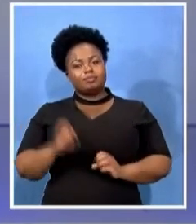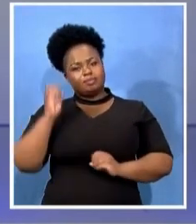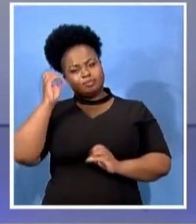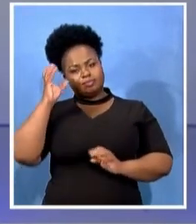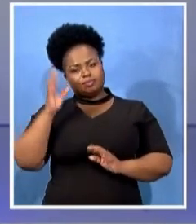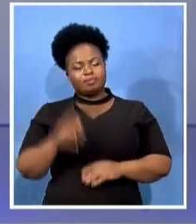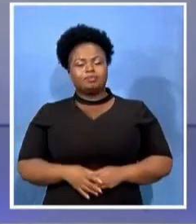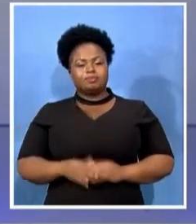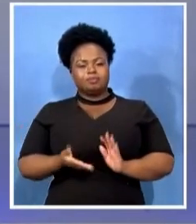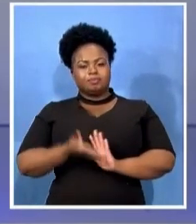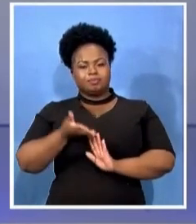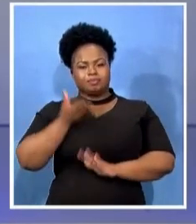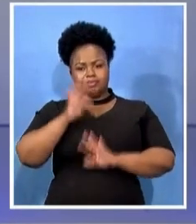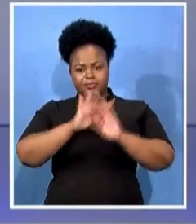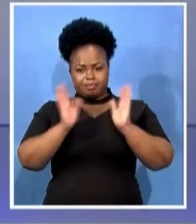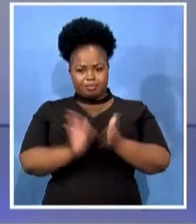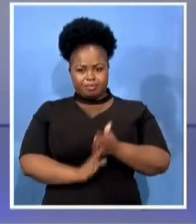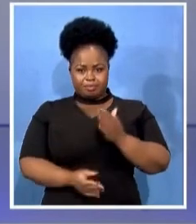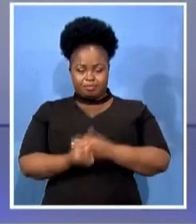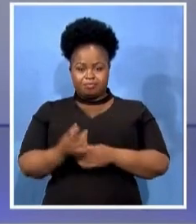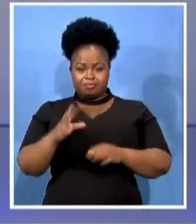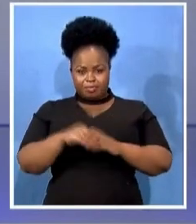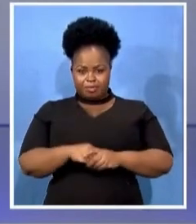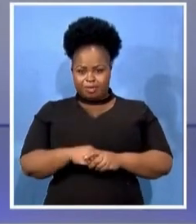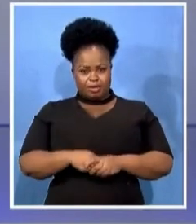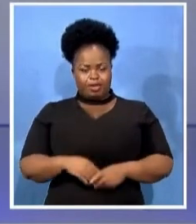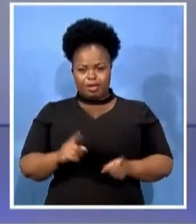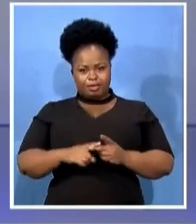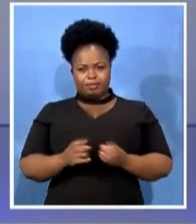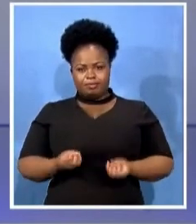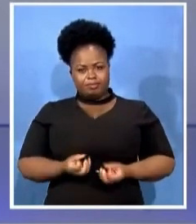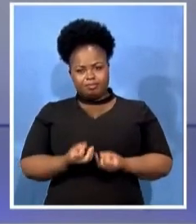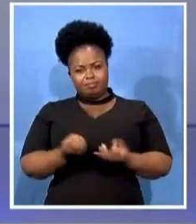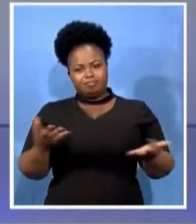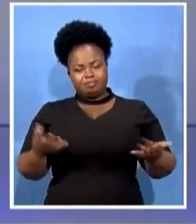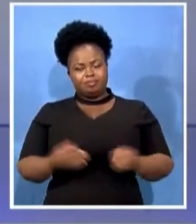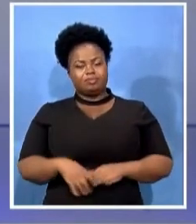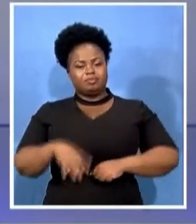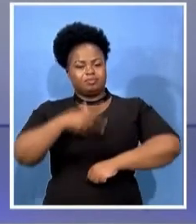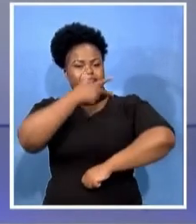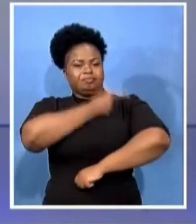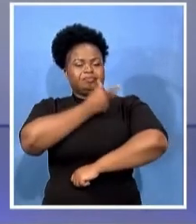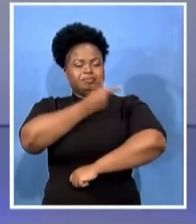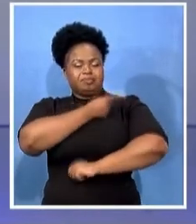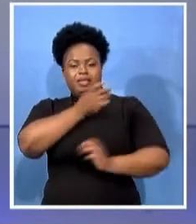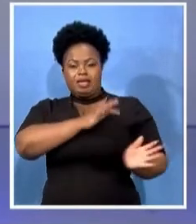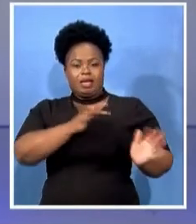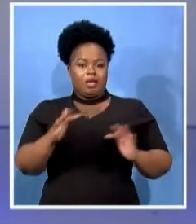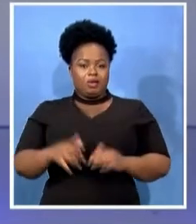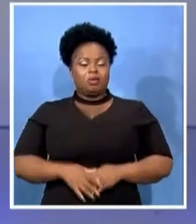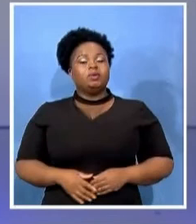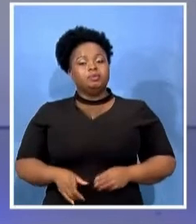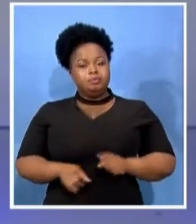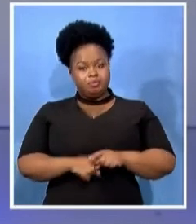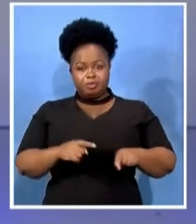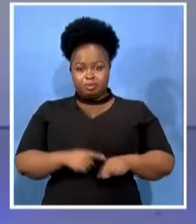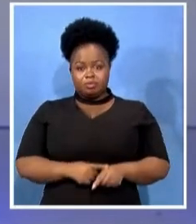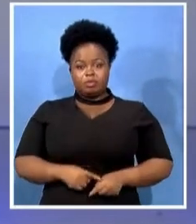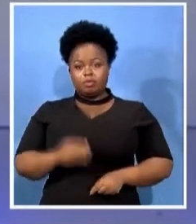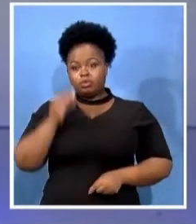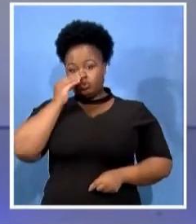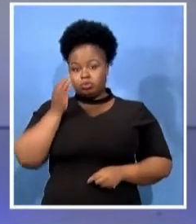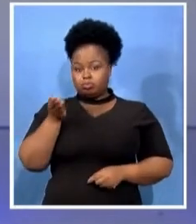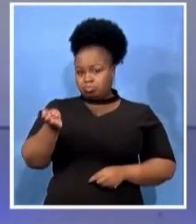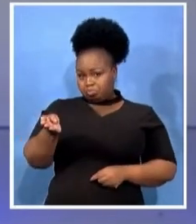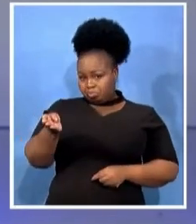the rollout strategy of the COVID-19 vaccine. Also, breaking news on your screen, as you can see, happening on our